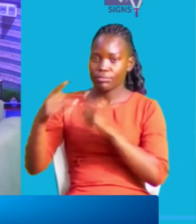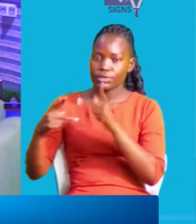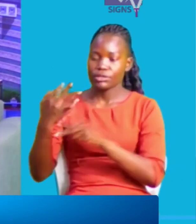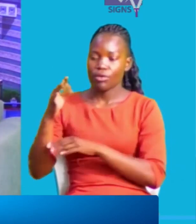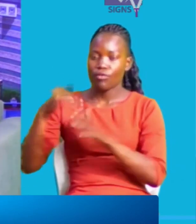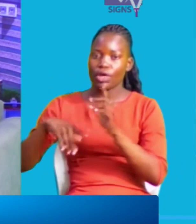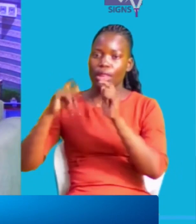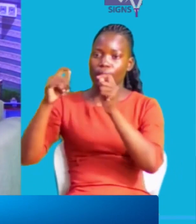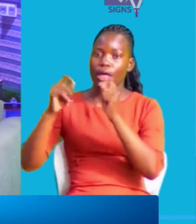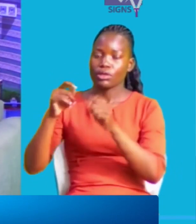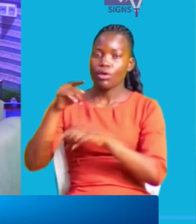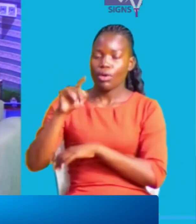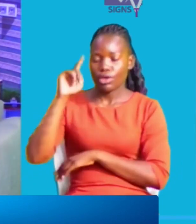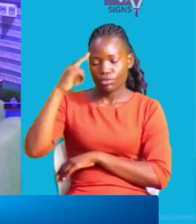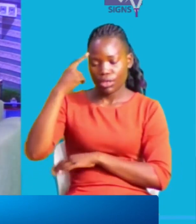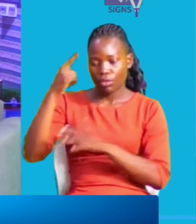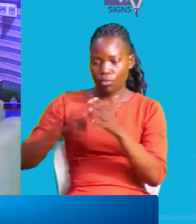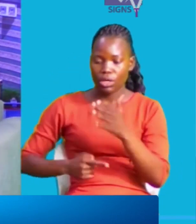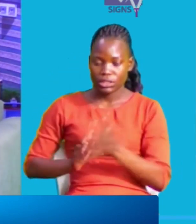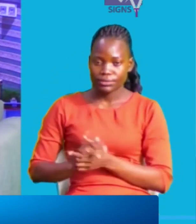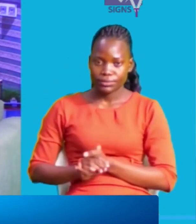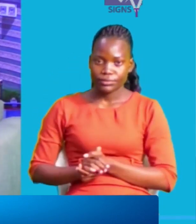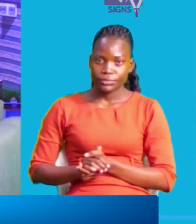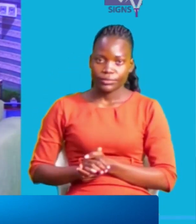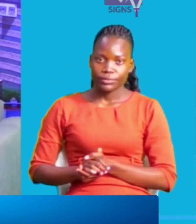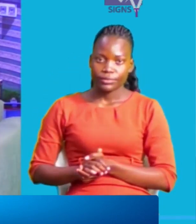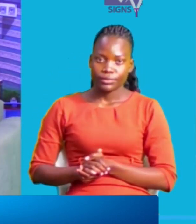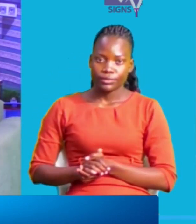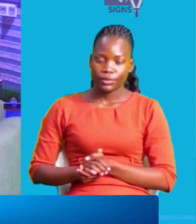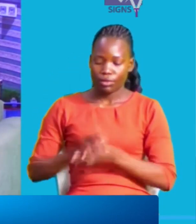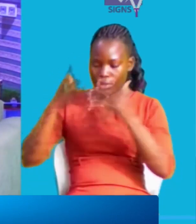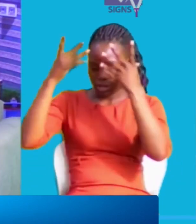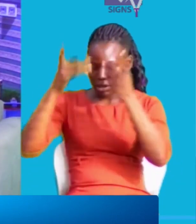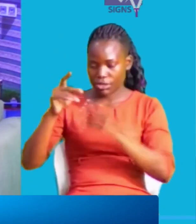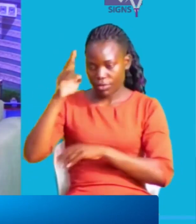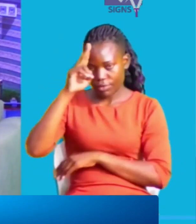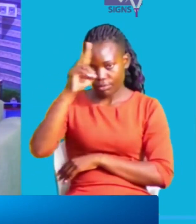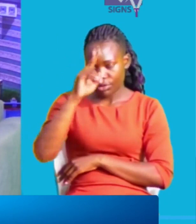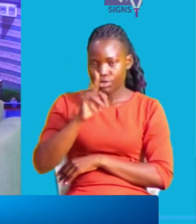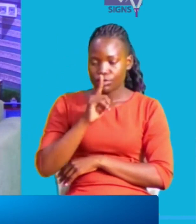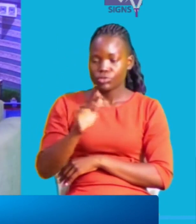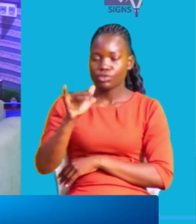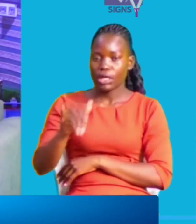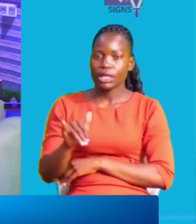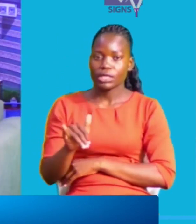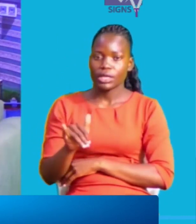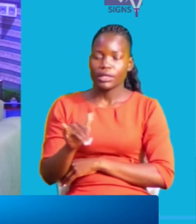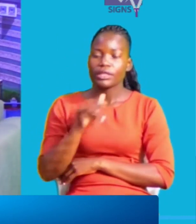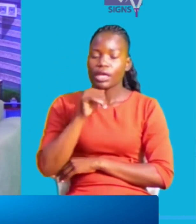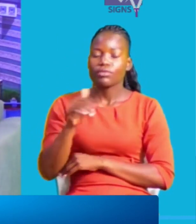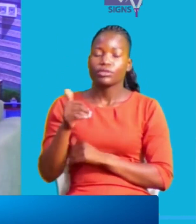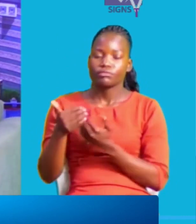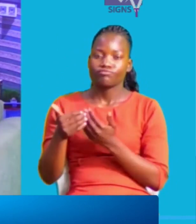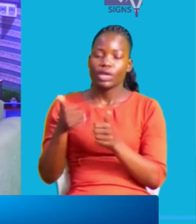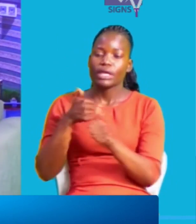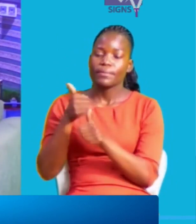unrest, what do you think, or what would be the stand of the police officers to make sure that they are not harming